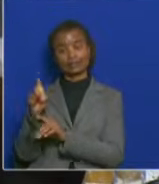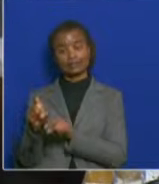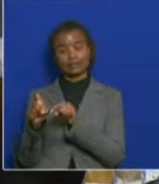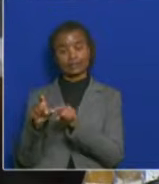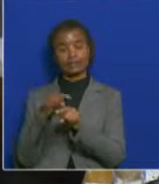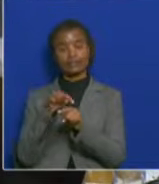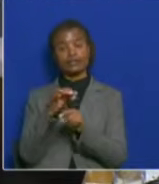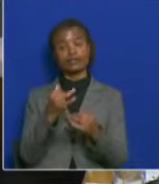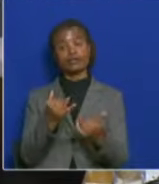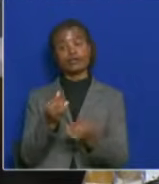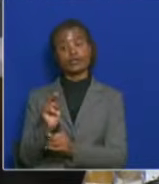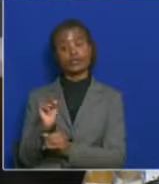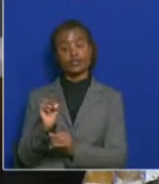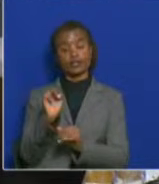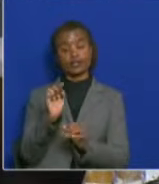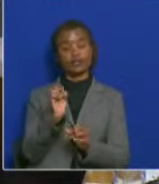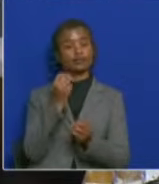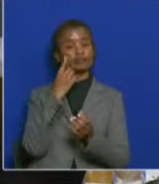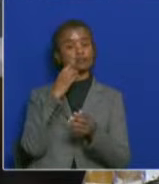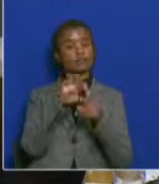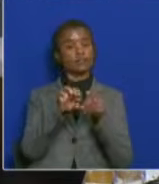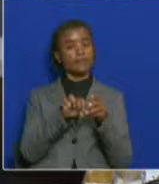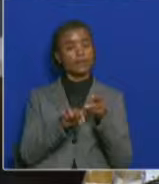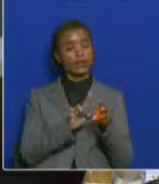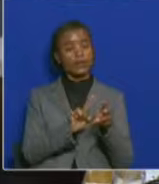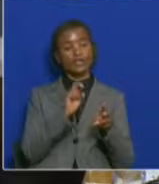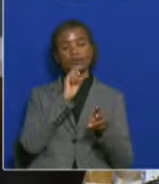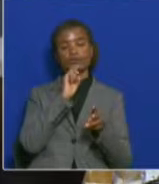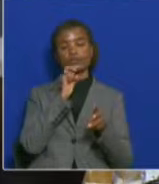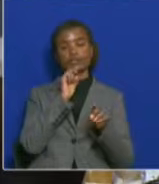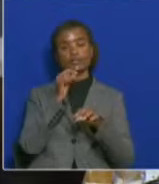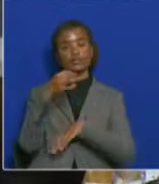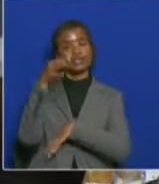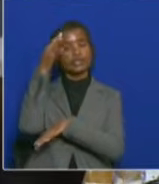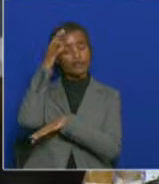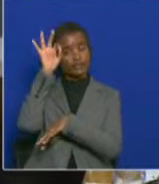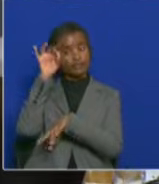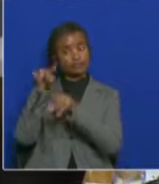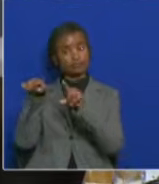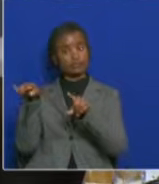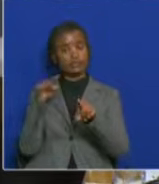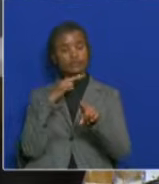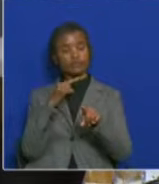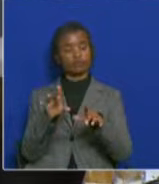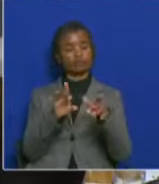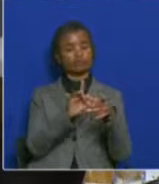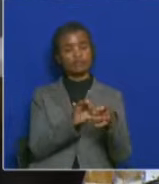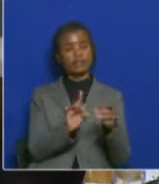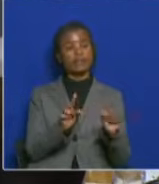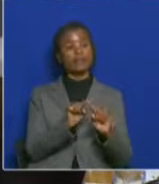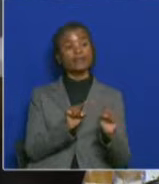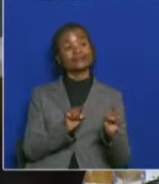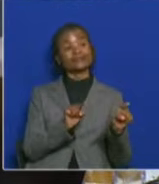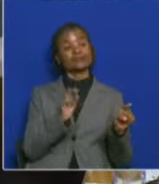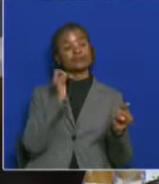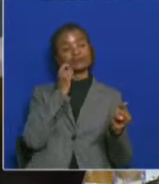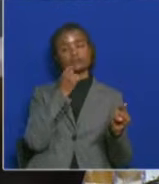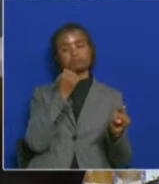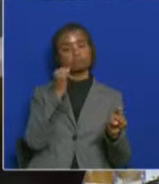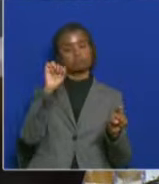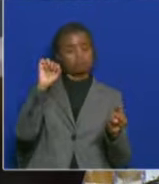improperly utilize organs of state against competitors. Carneylinks unequivocally denies those allegations.